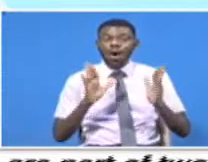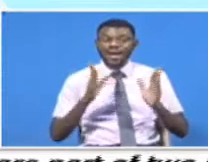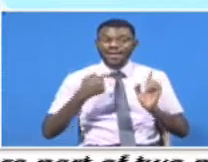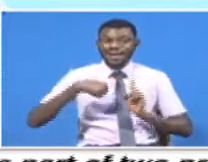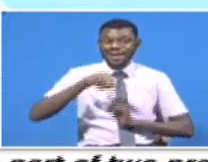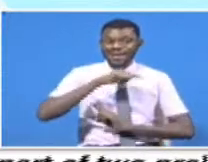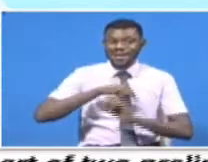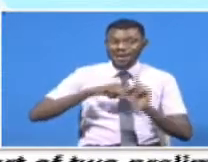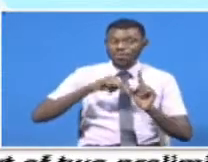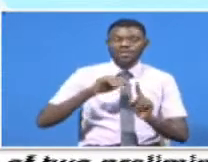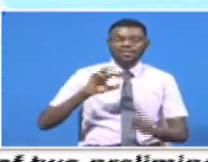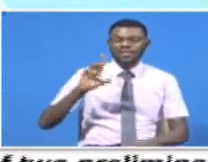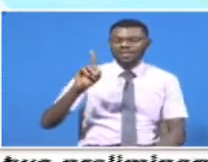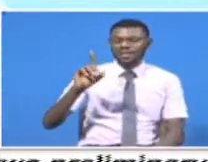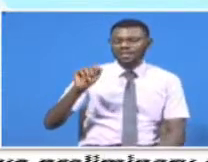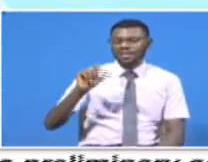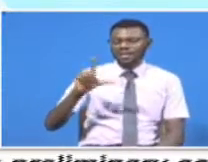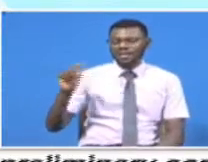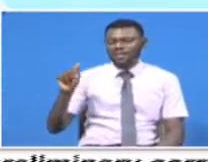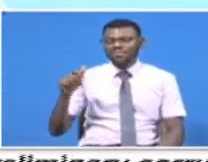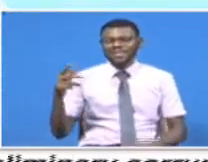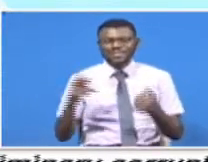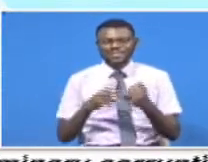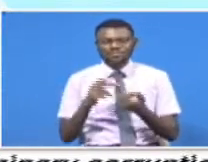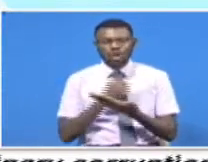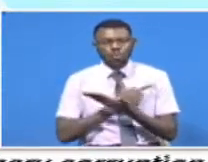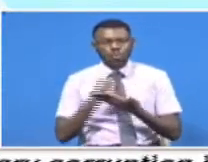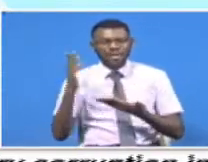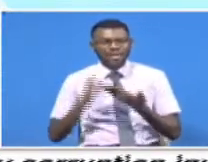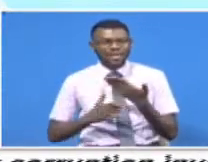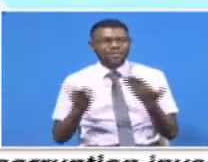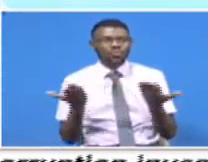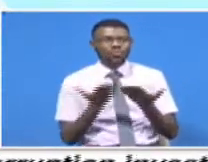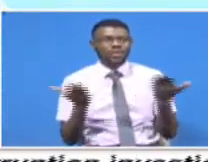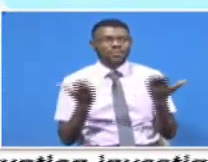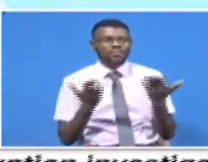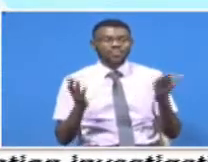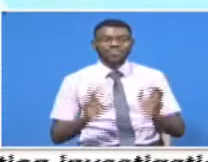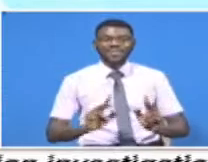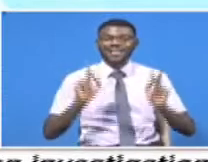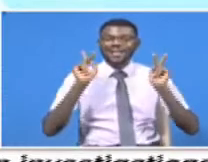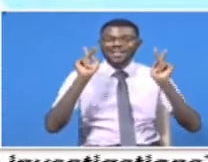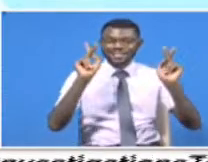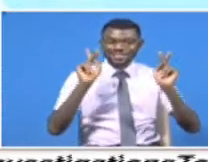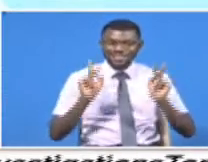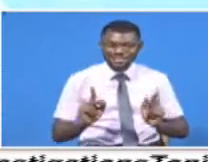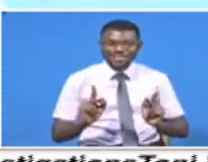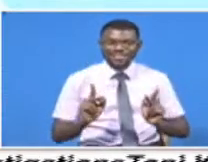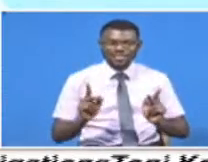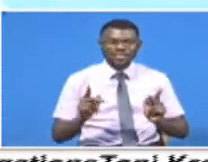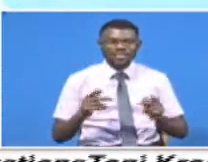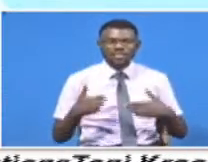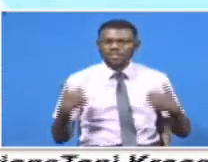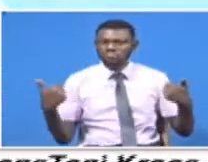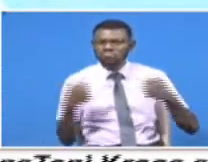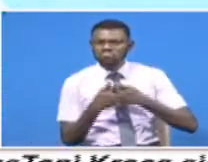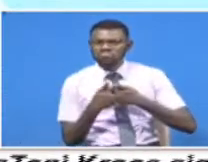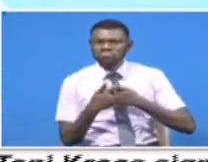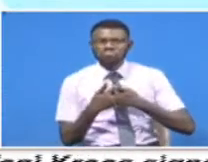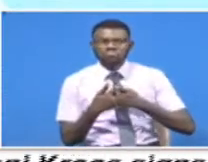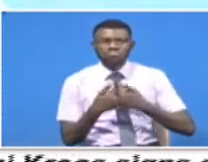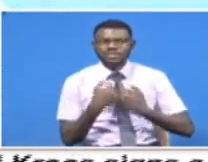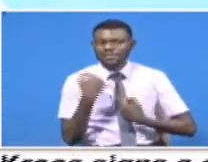of the Dallas Sevens, scheduled for this weekend at the Kenyatta Stadium in Kisumu. Now, that tournament received a shot in the